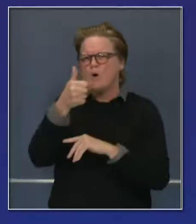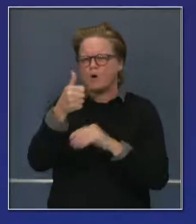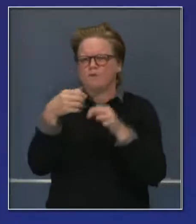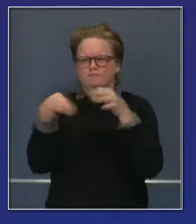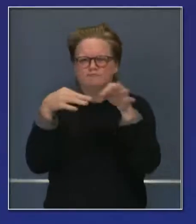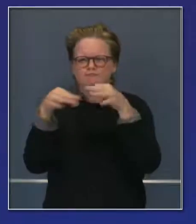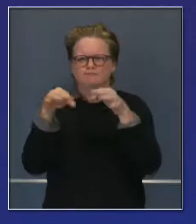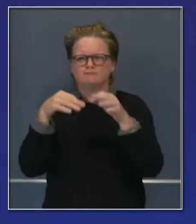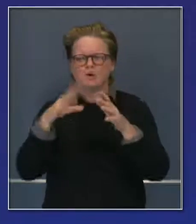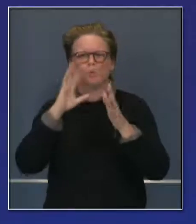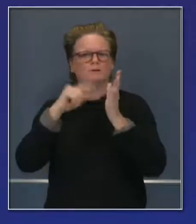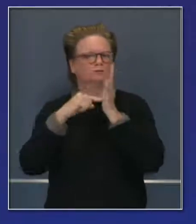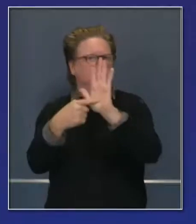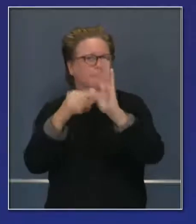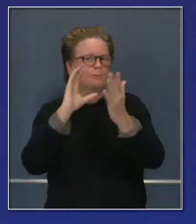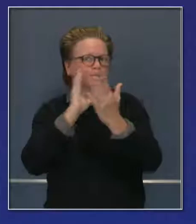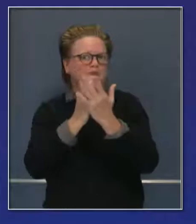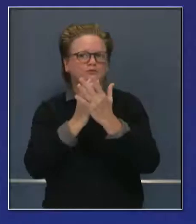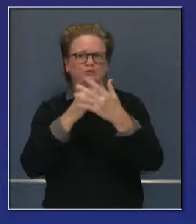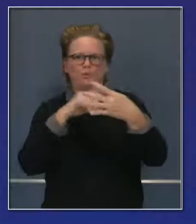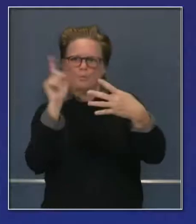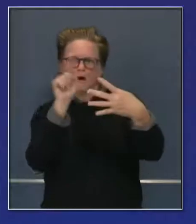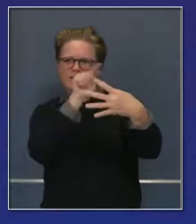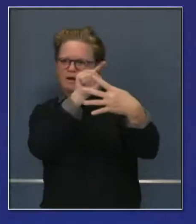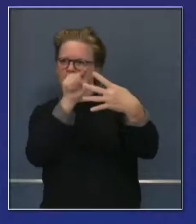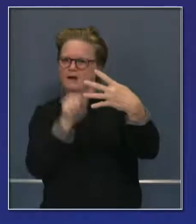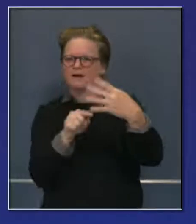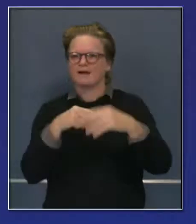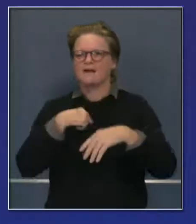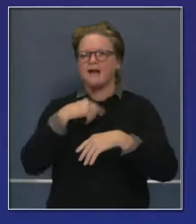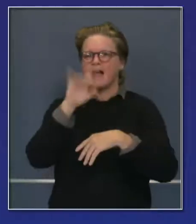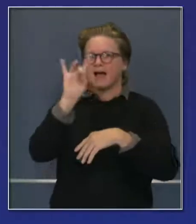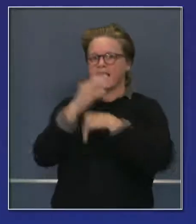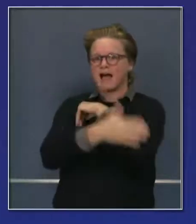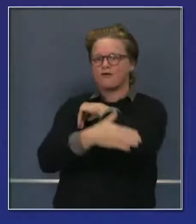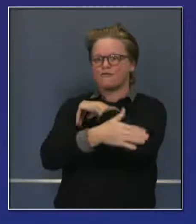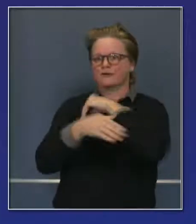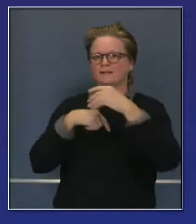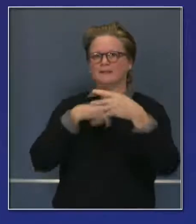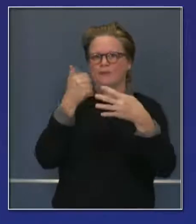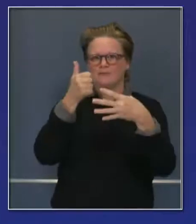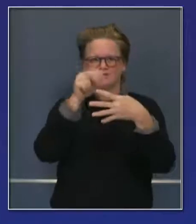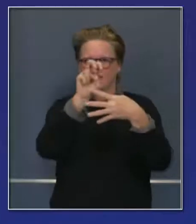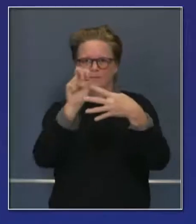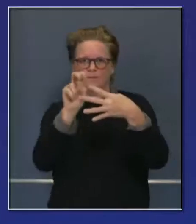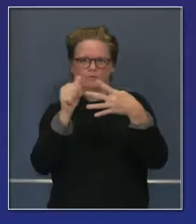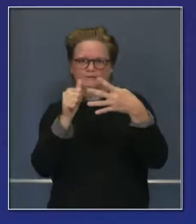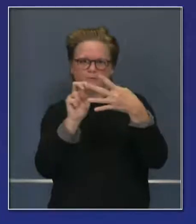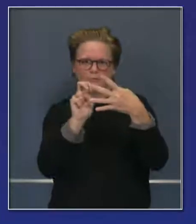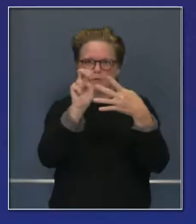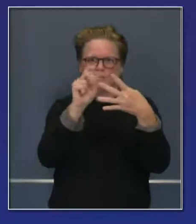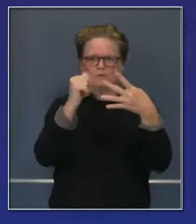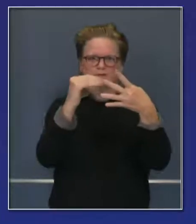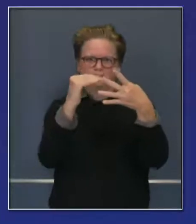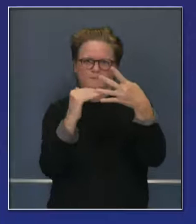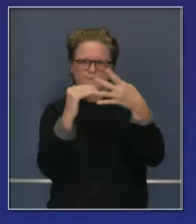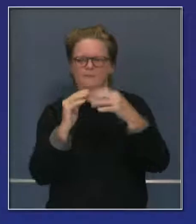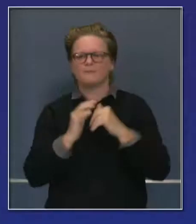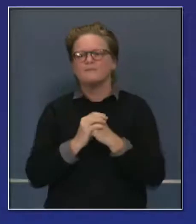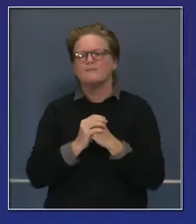now with 48 counties that are out of the most restrictive tiers, and more progress made into the red and